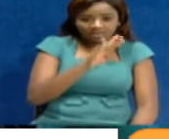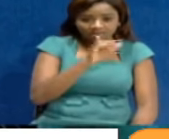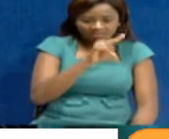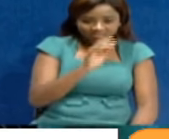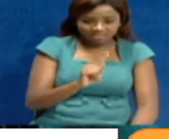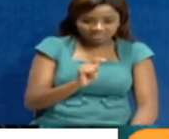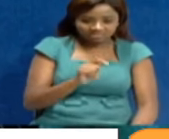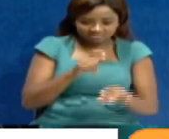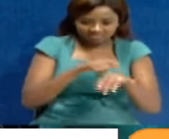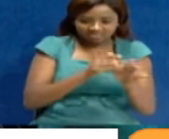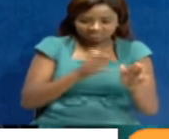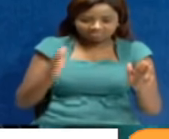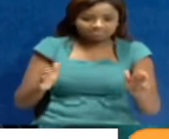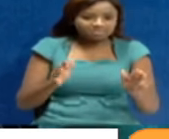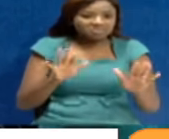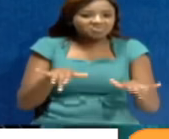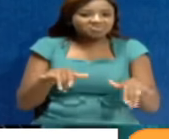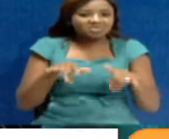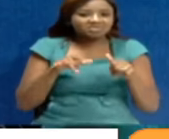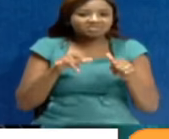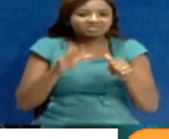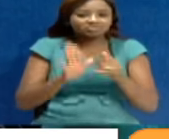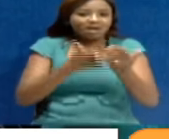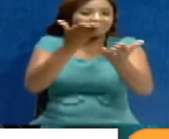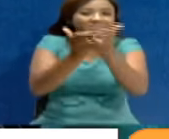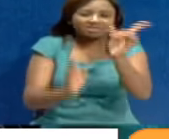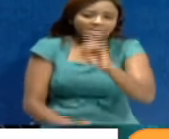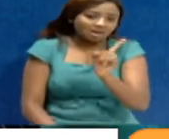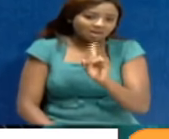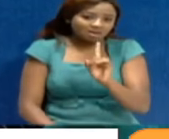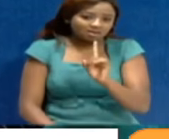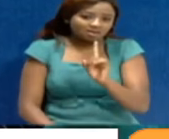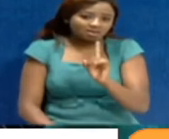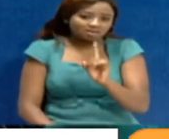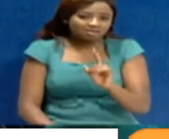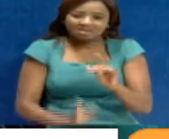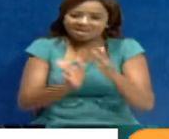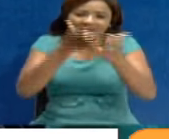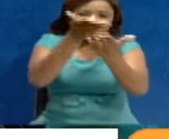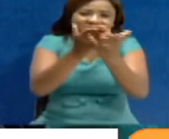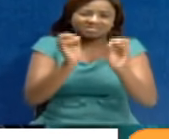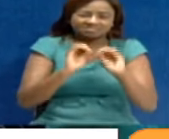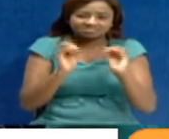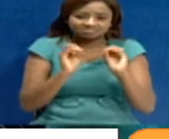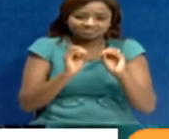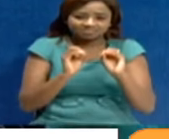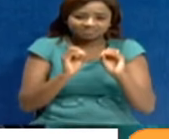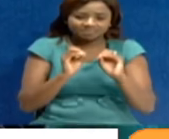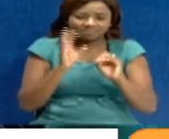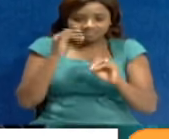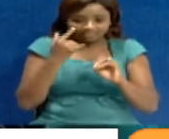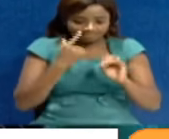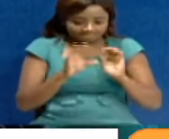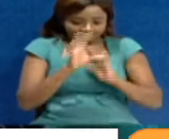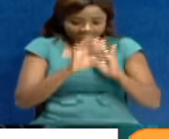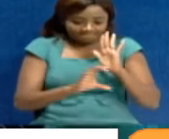so, not to prefer an appeal on this judgment. And Donald B. Kikorir is right. If you look at, because I litigate a lot at the Constitution